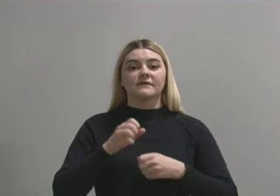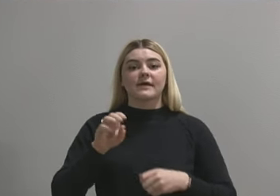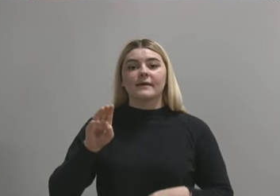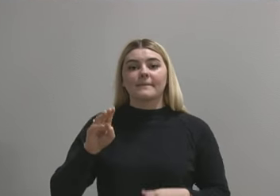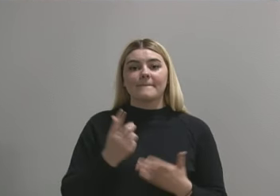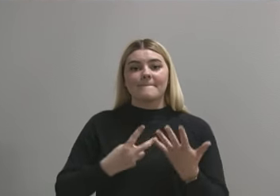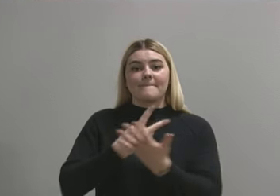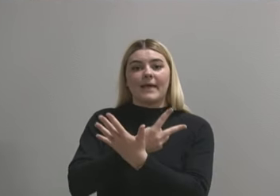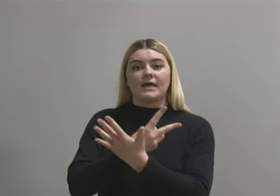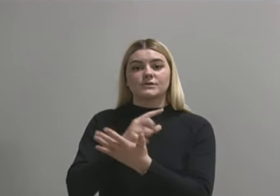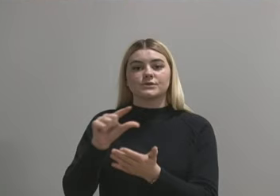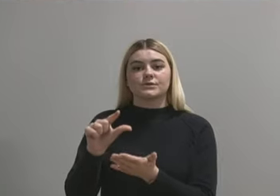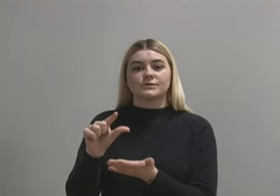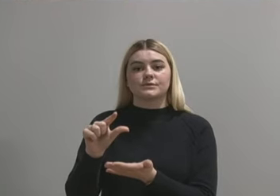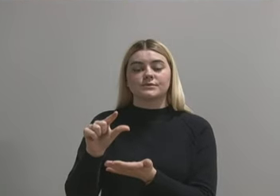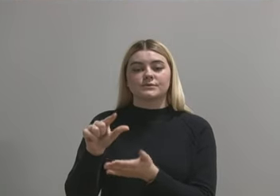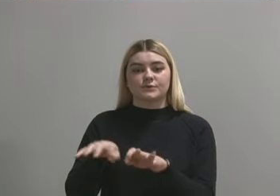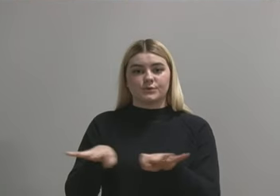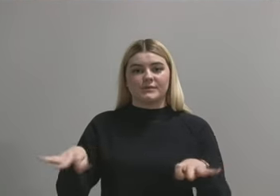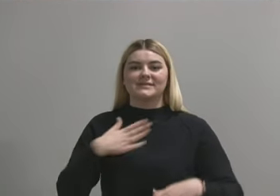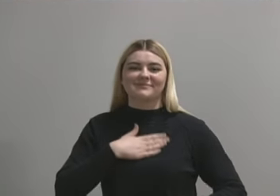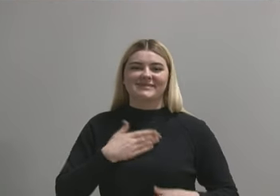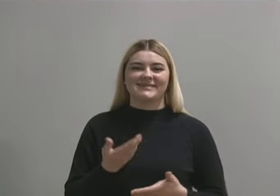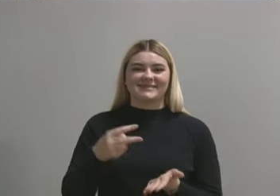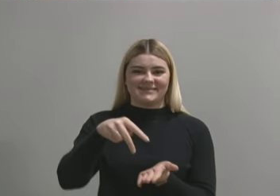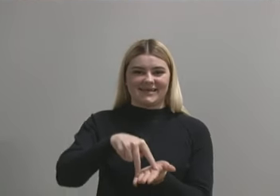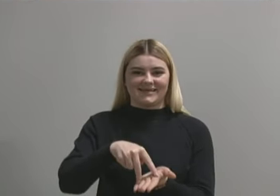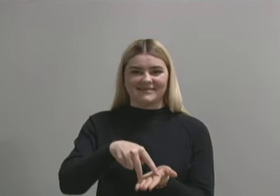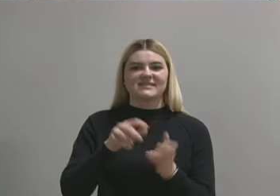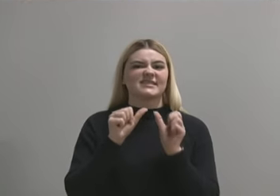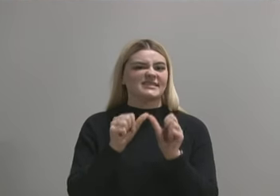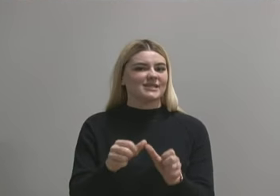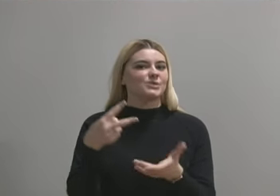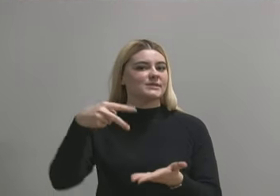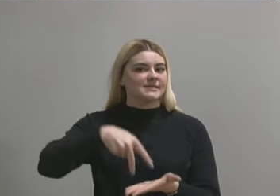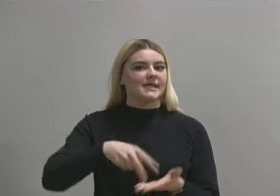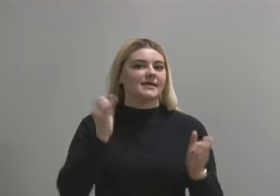degrees please rise as able and remain standing.